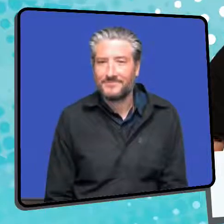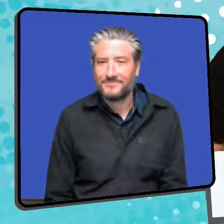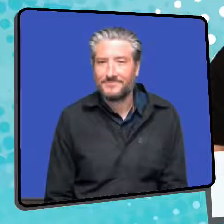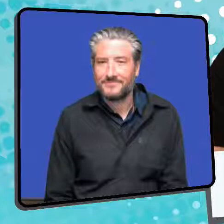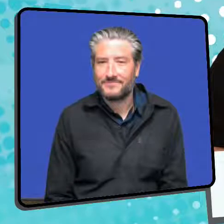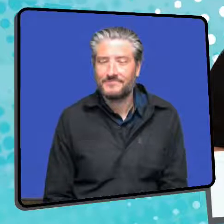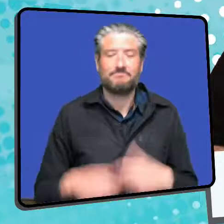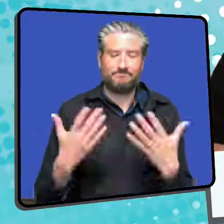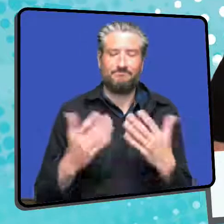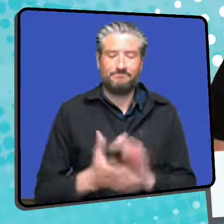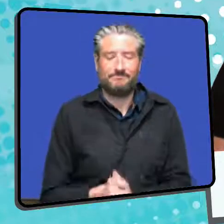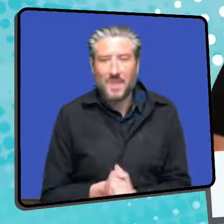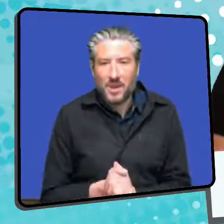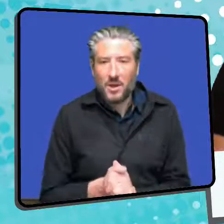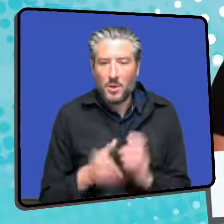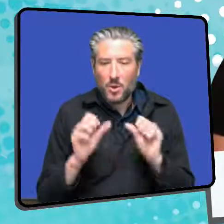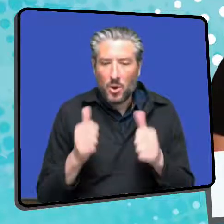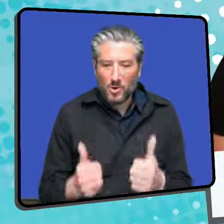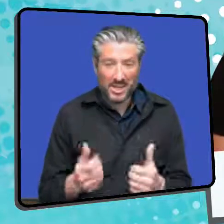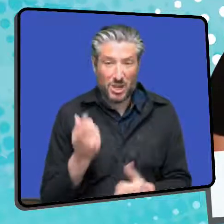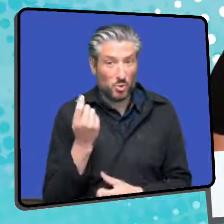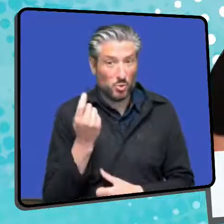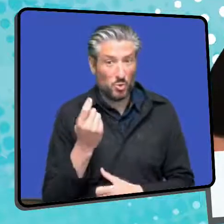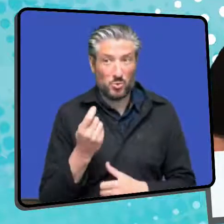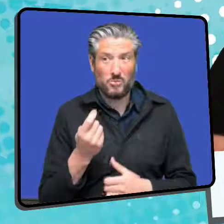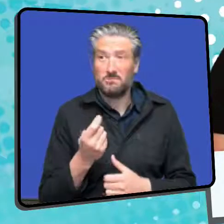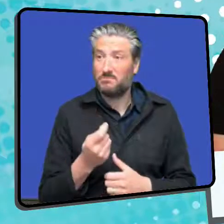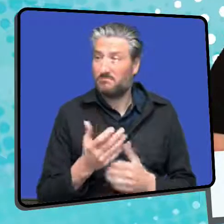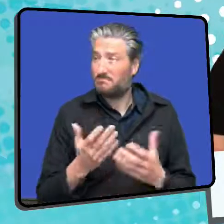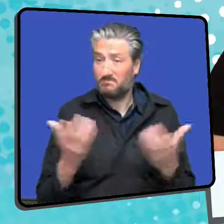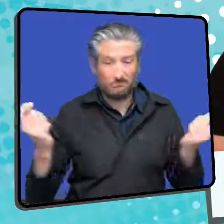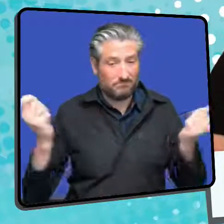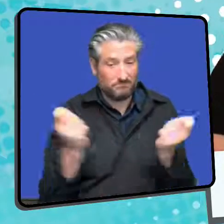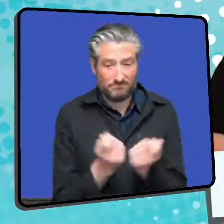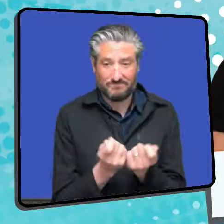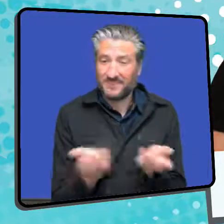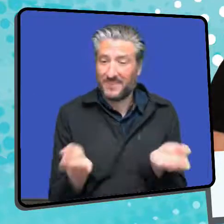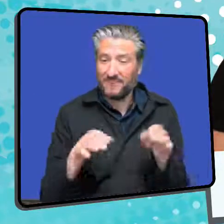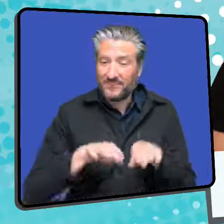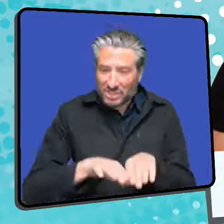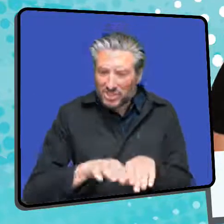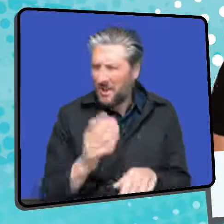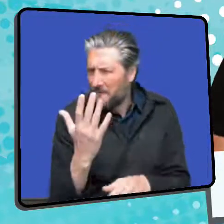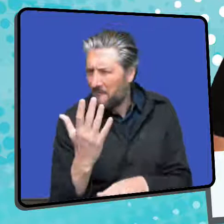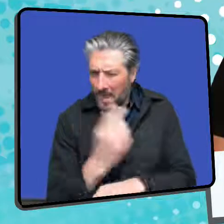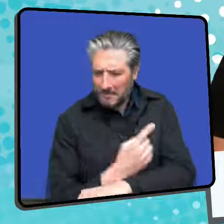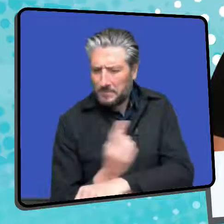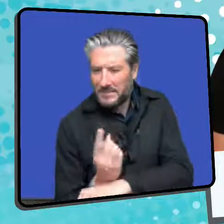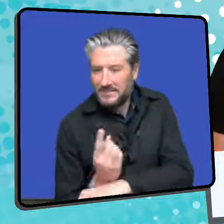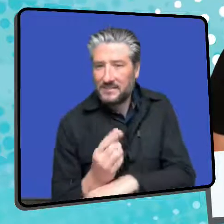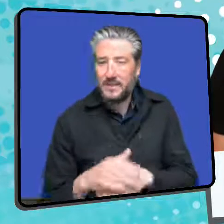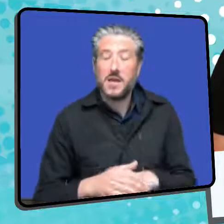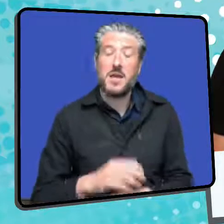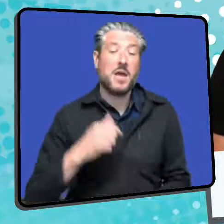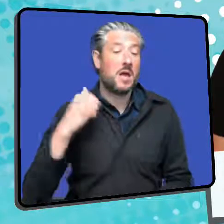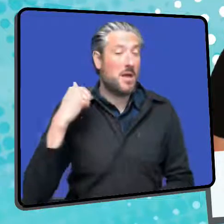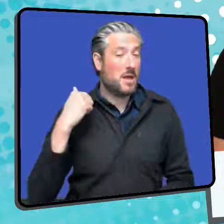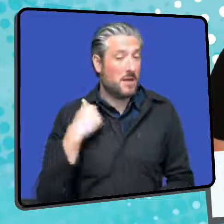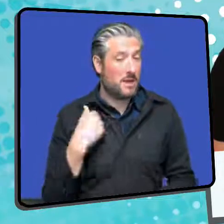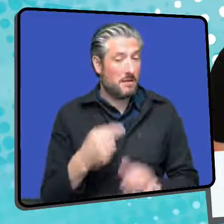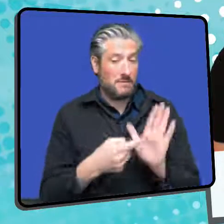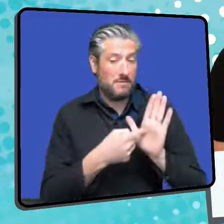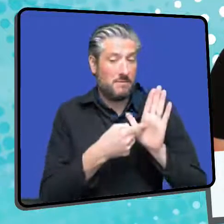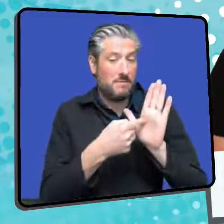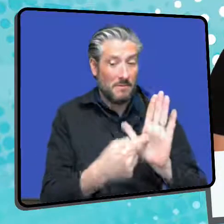So let's close up our show in the last 5 minutes. So I wanted to promote one event, the Global AI